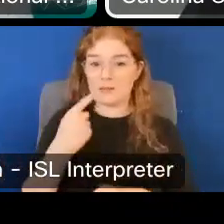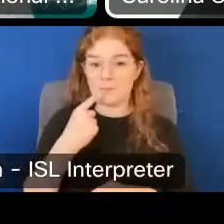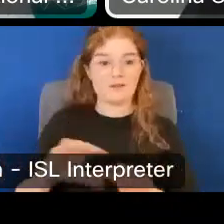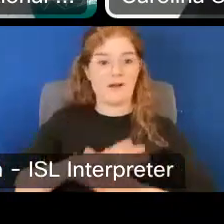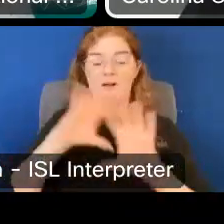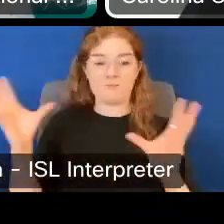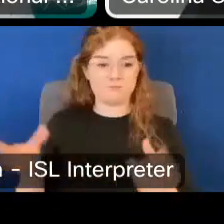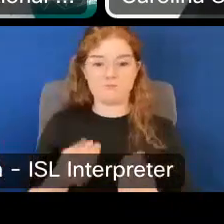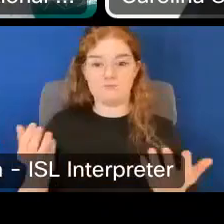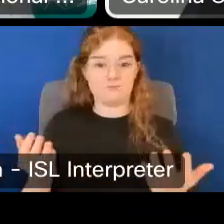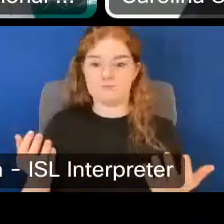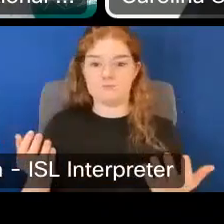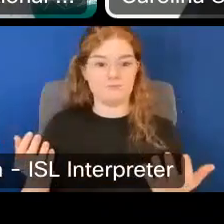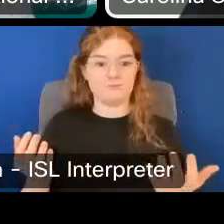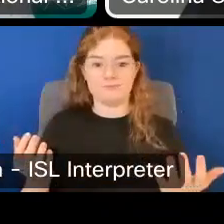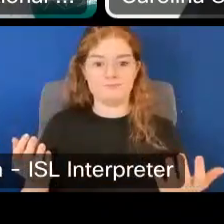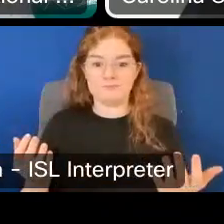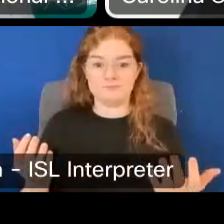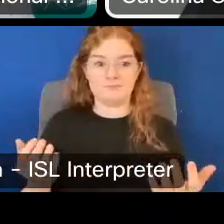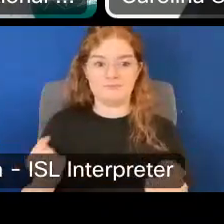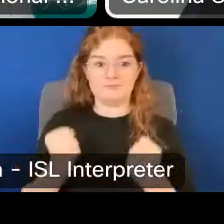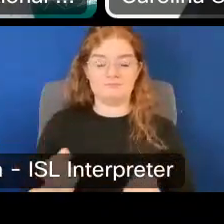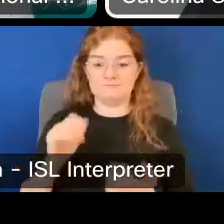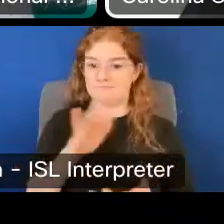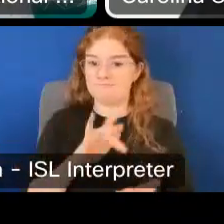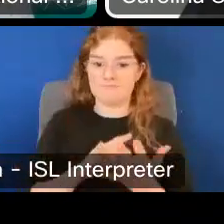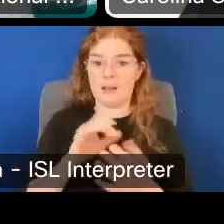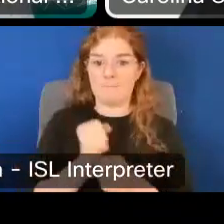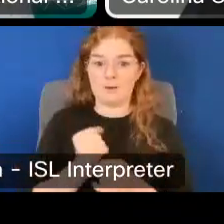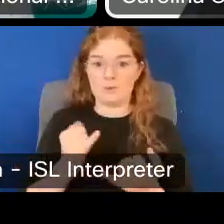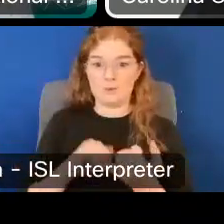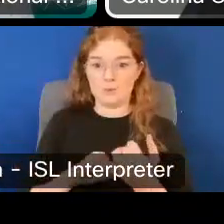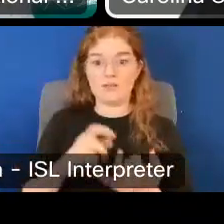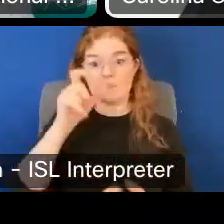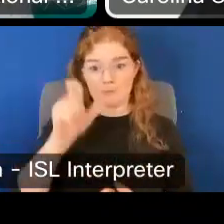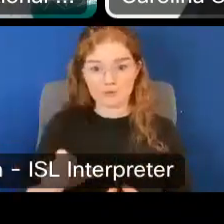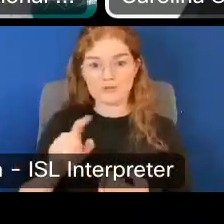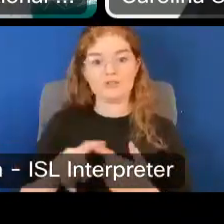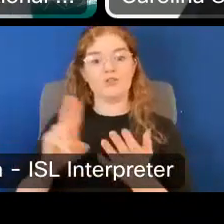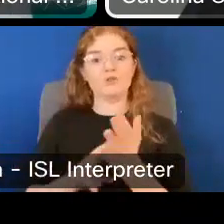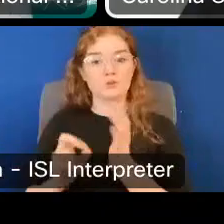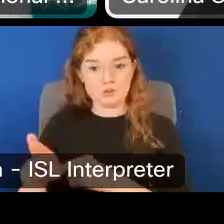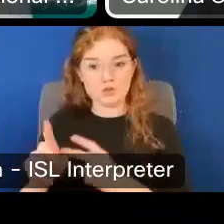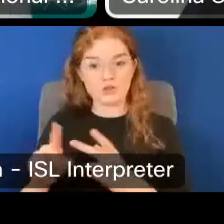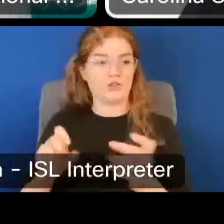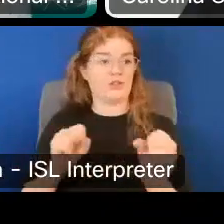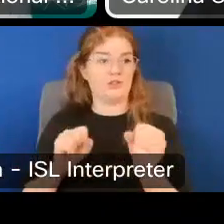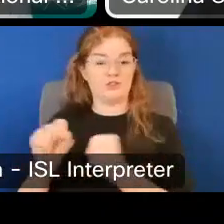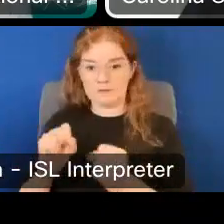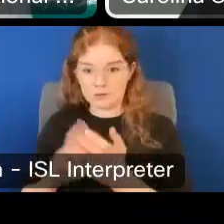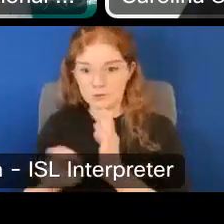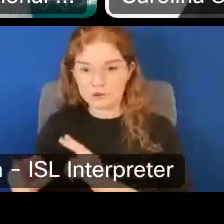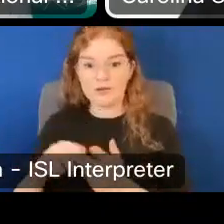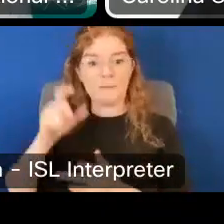very much you know, centered around the person, the user, the service user, the patient, and